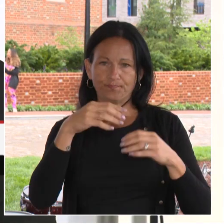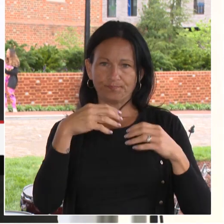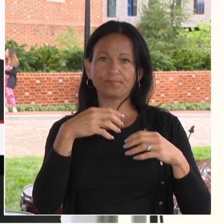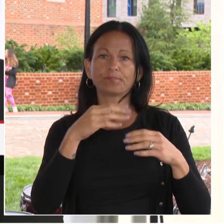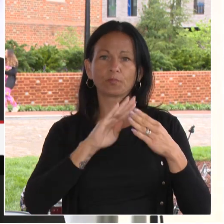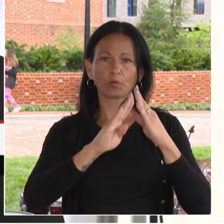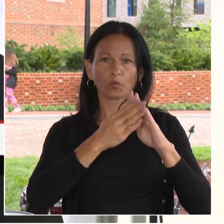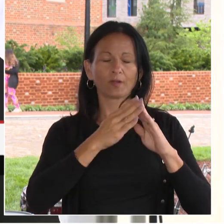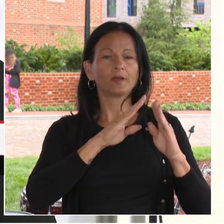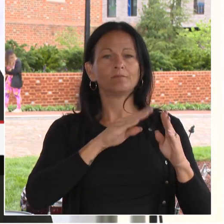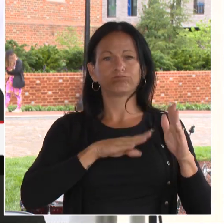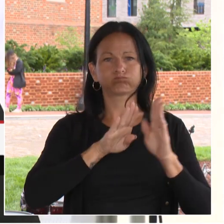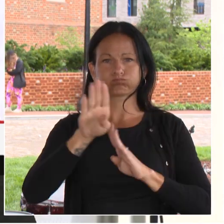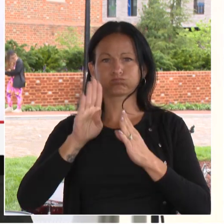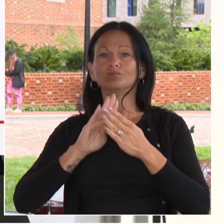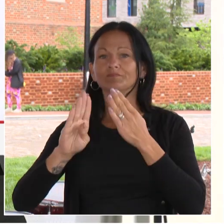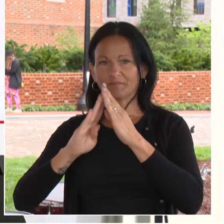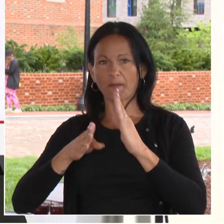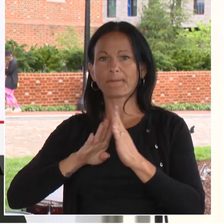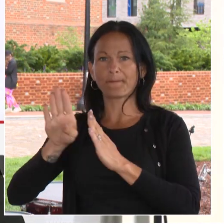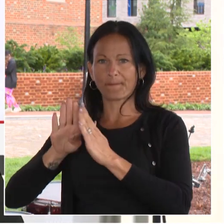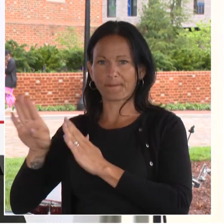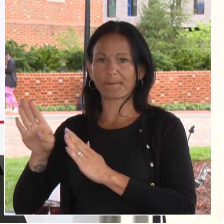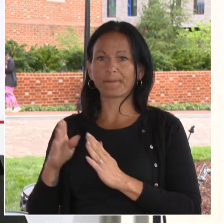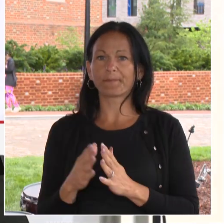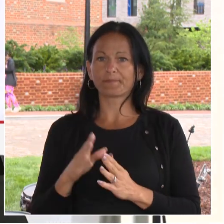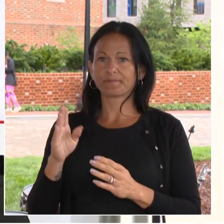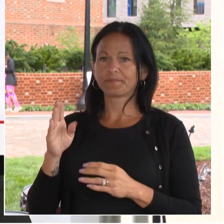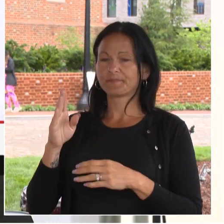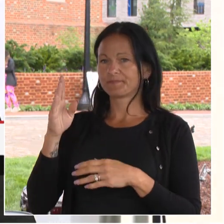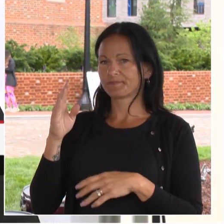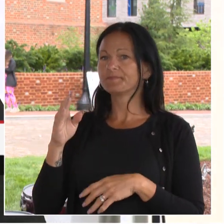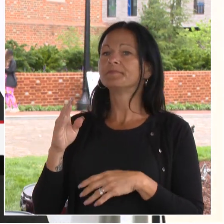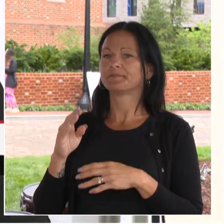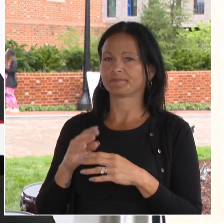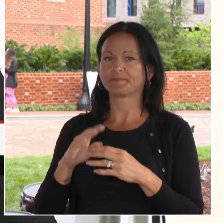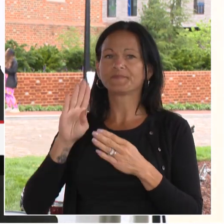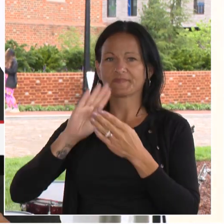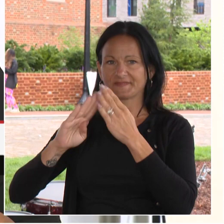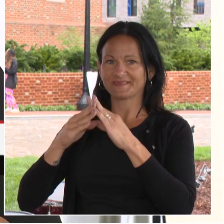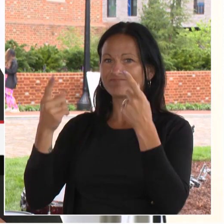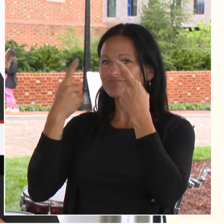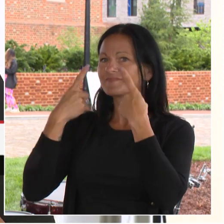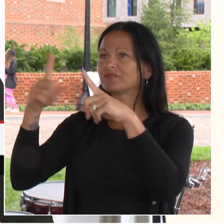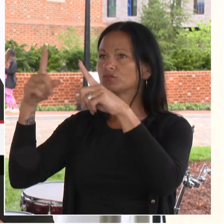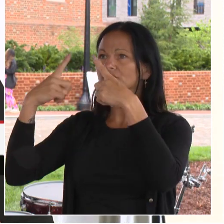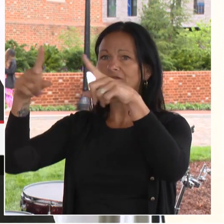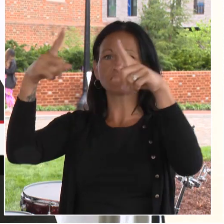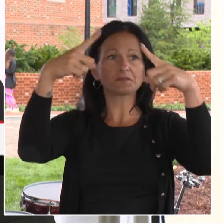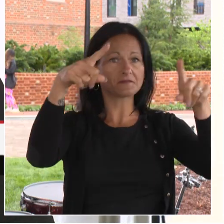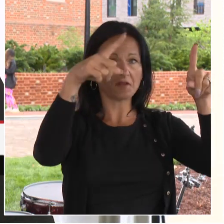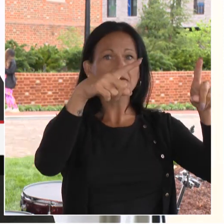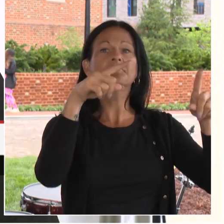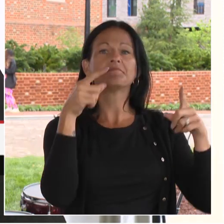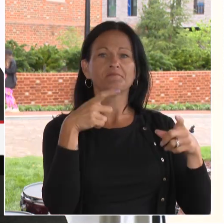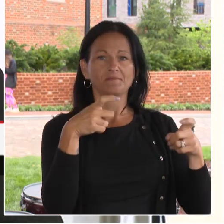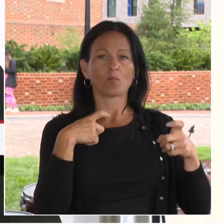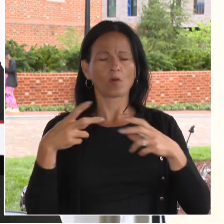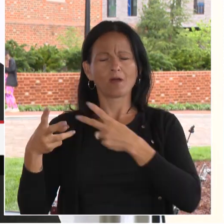is successful in one part of the city, it's so much easier for us to recruit them to all parts of the